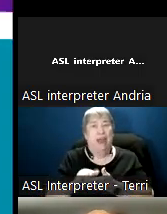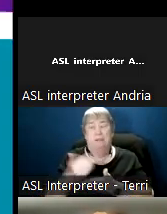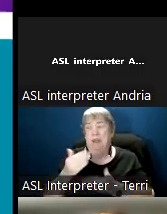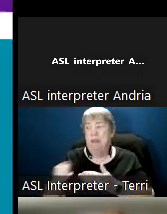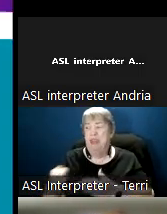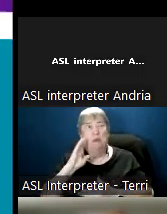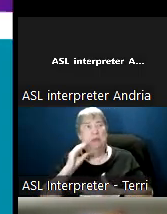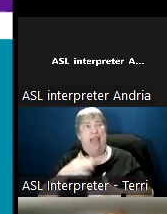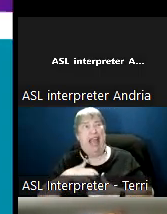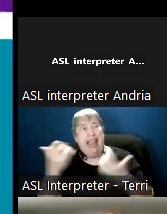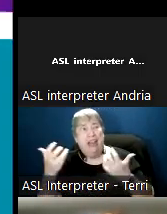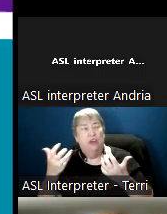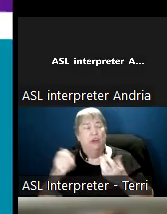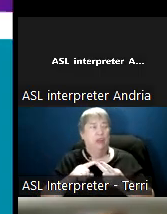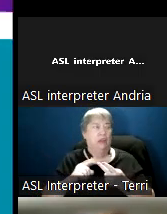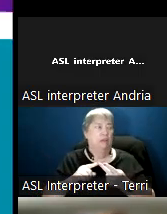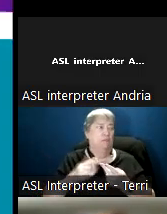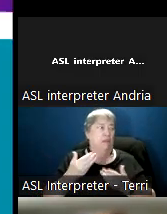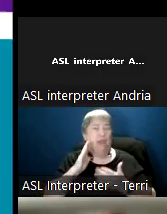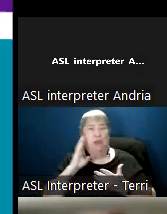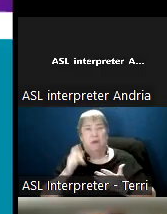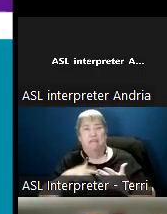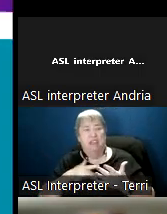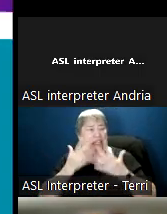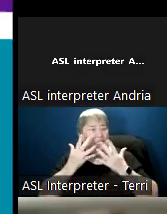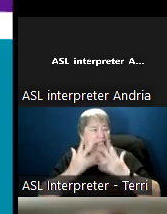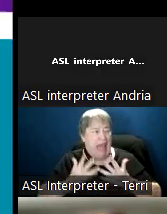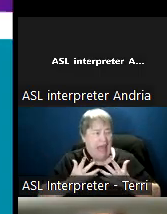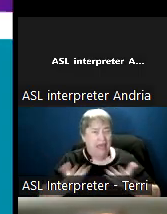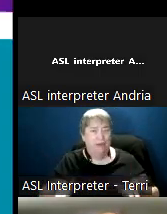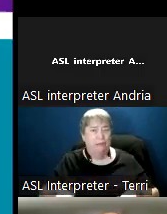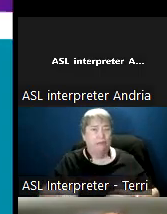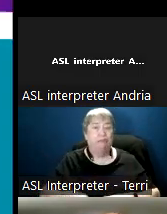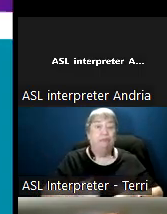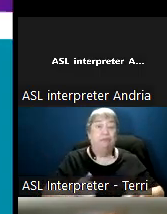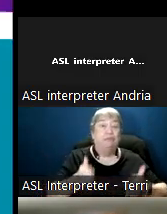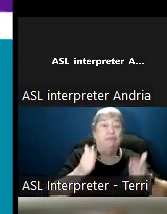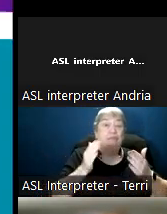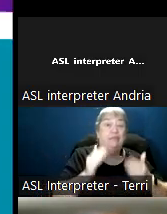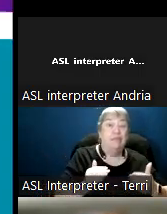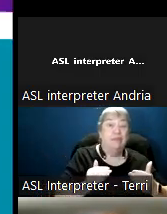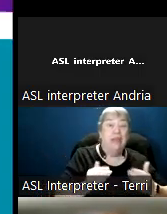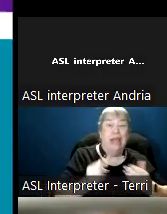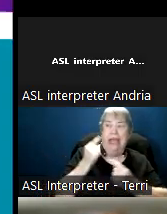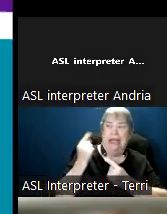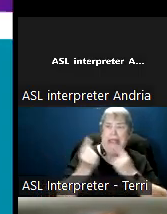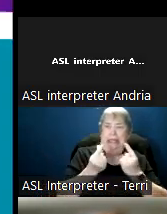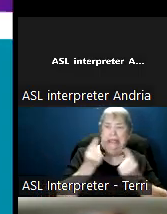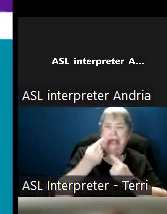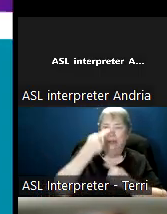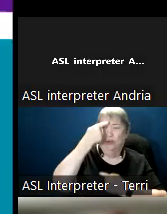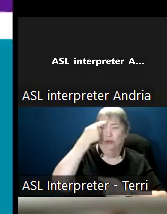incredible sadness, which brings us to consider trauma and realize that you could